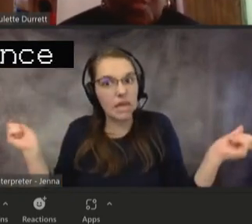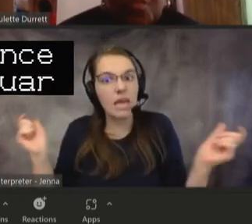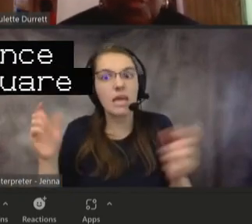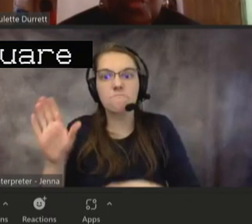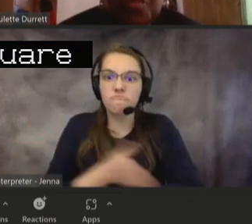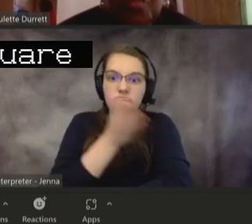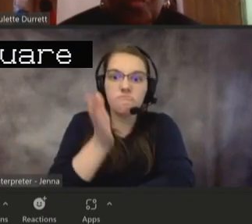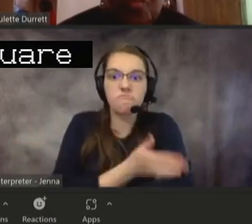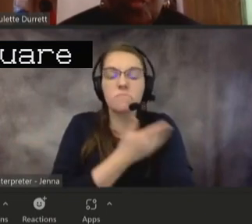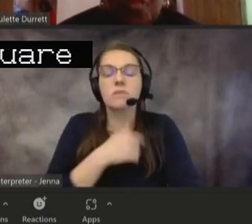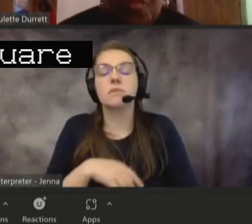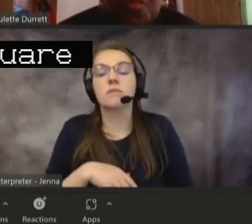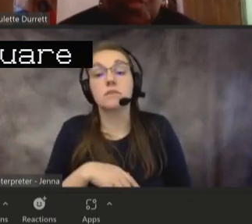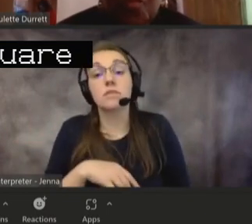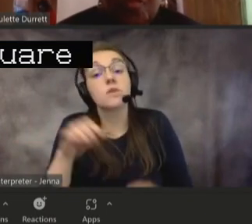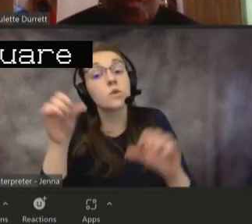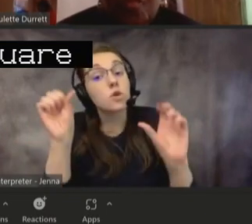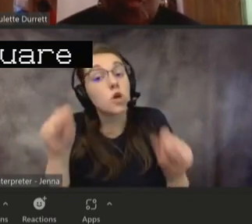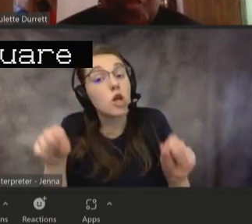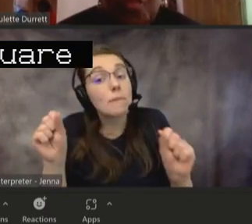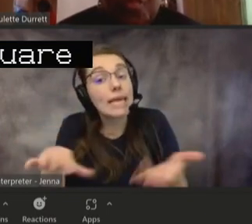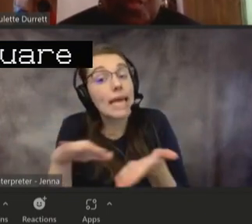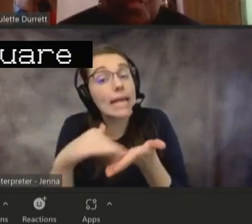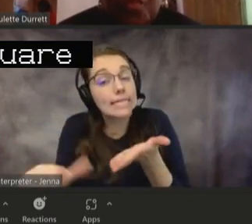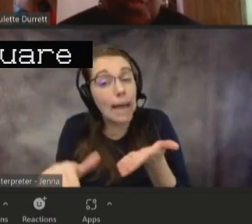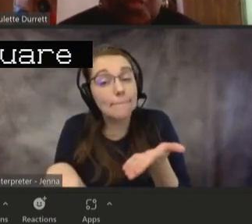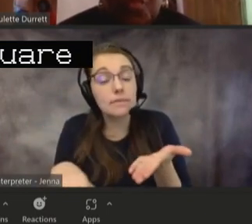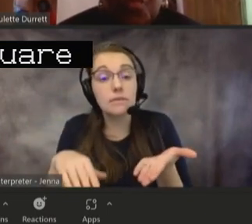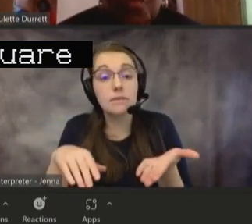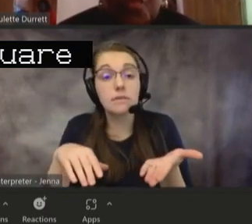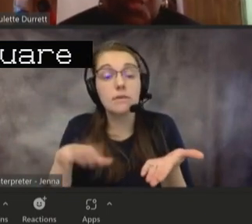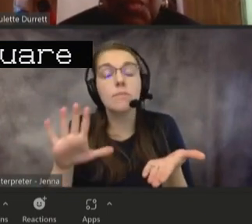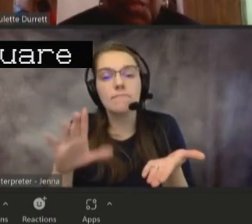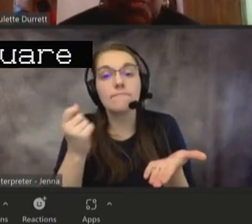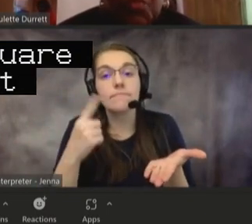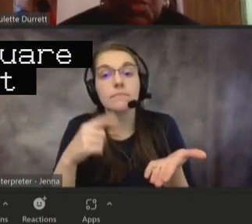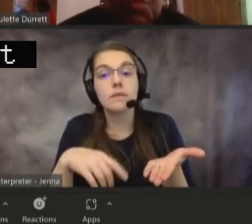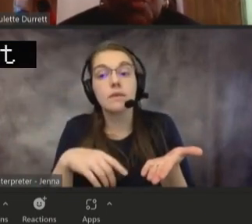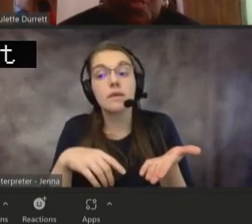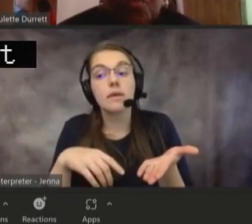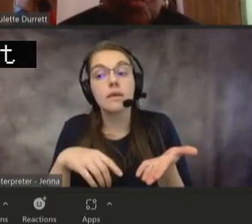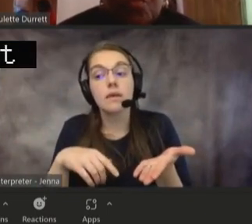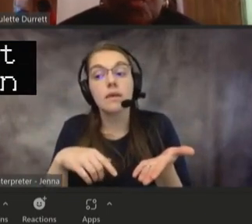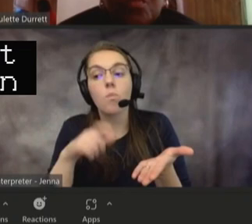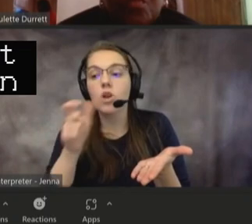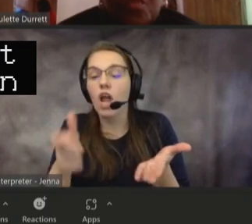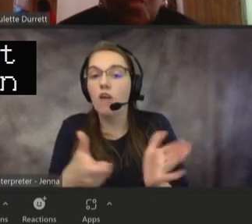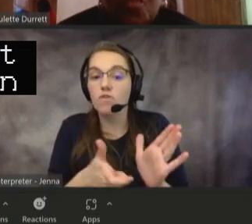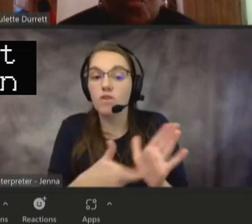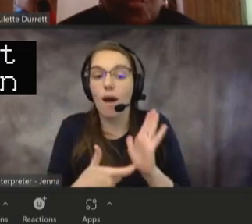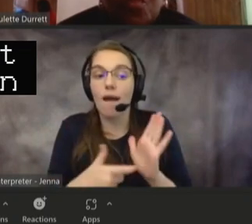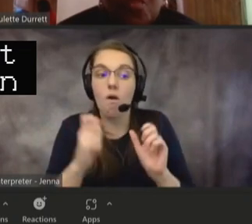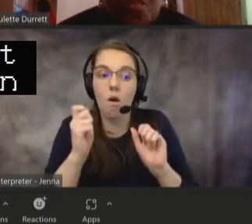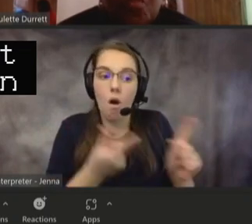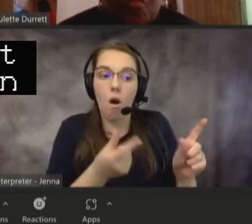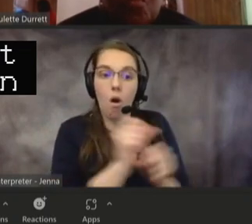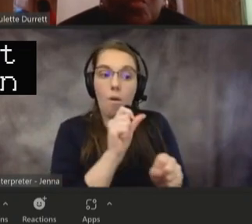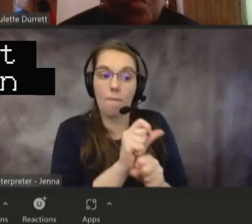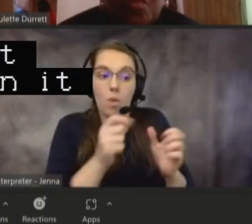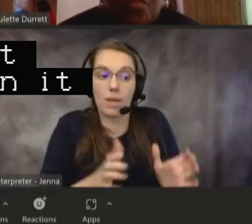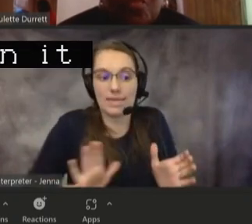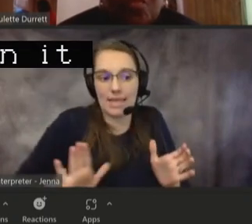is certain, it would not require that all employee space be accessible. And therefore,